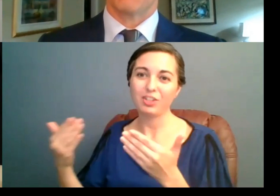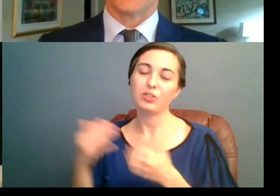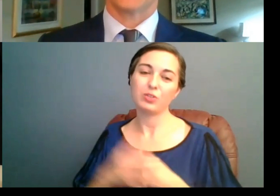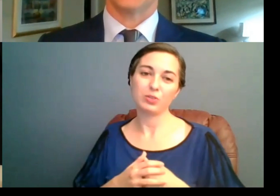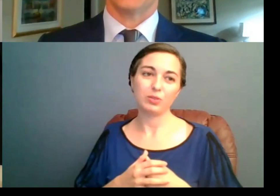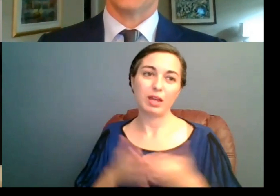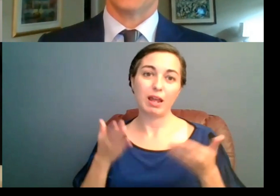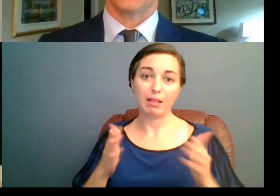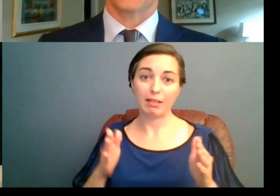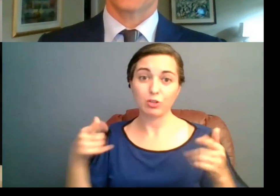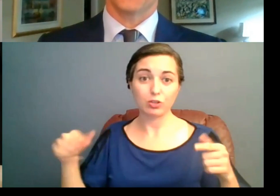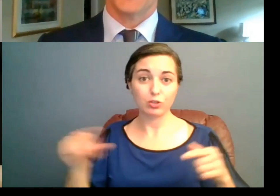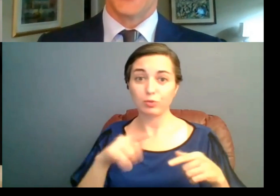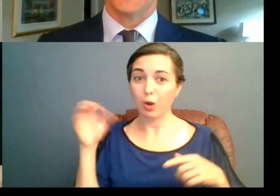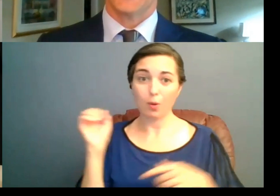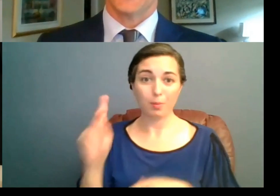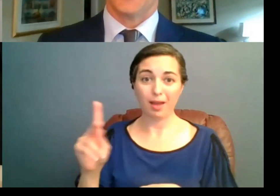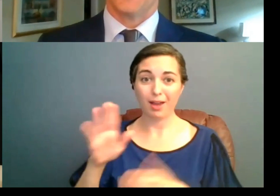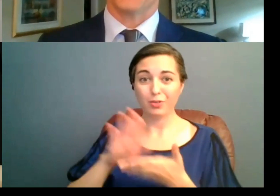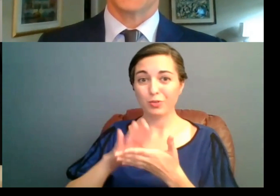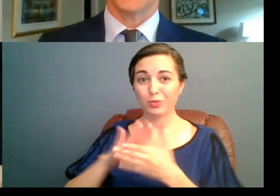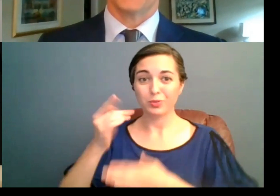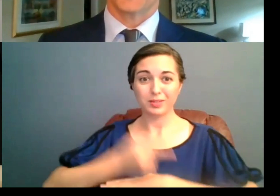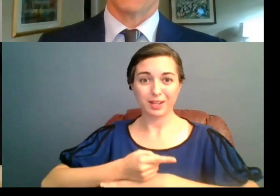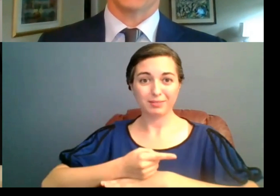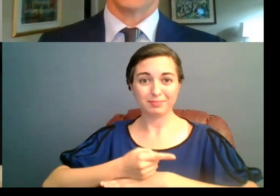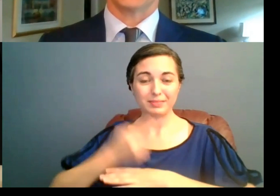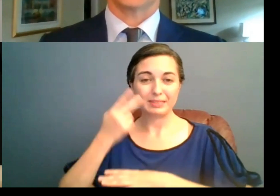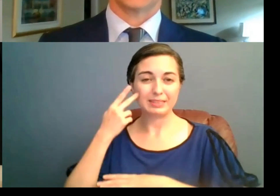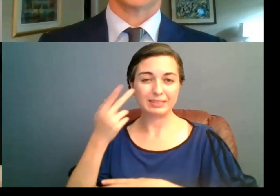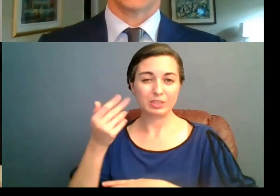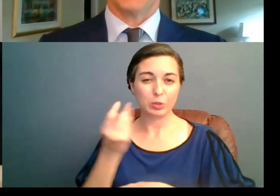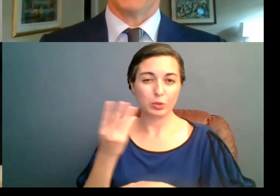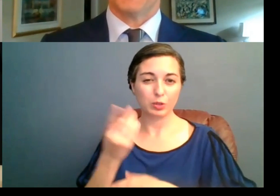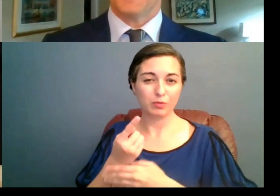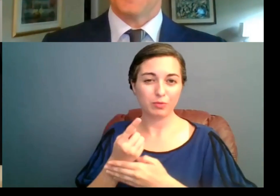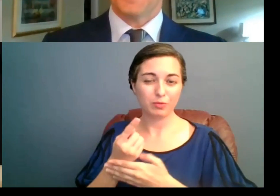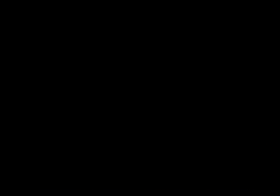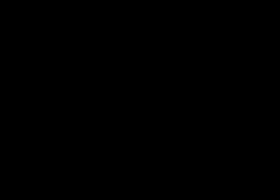I'll let you get back to your school day, and we'll see you in a couple of weeks. Thanks again.